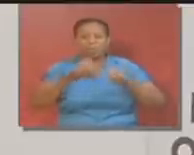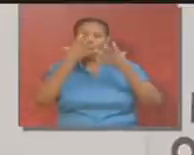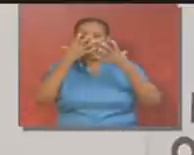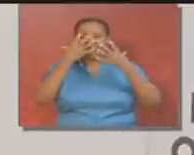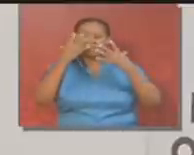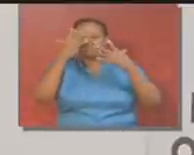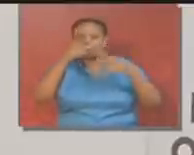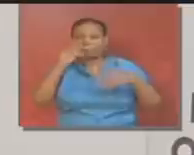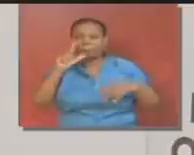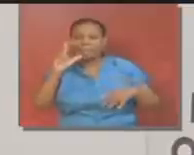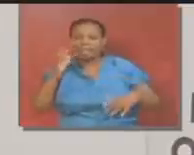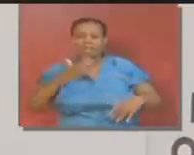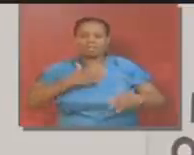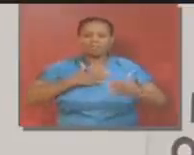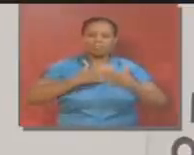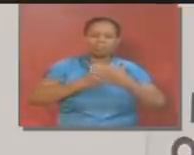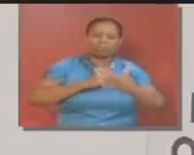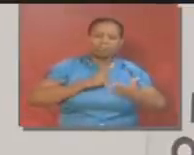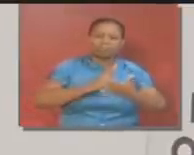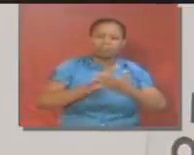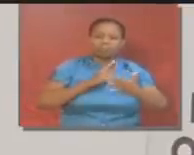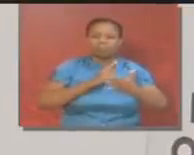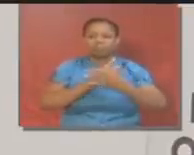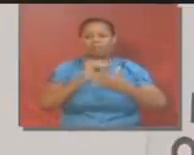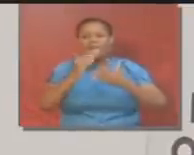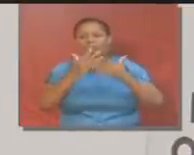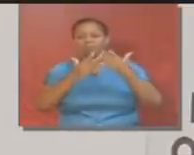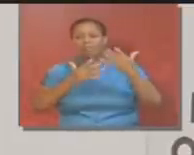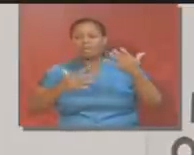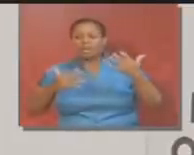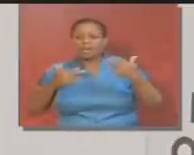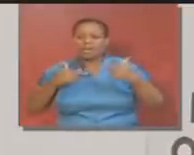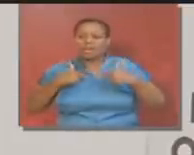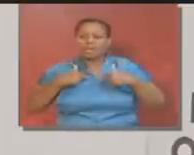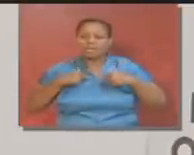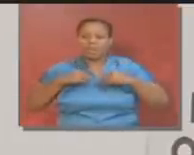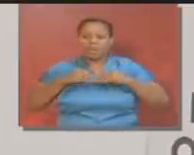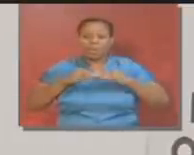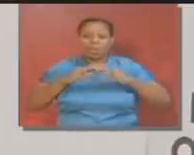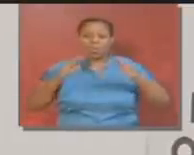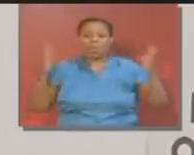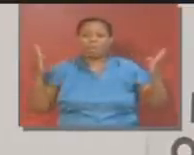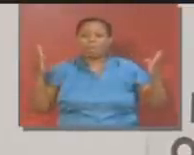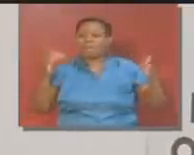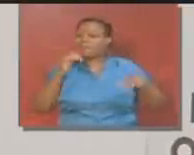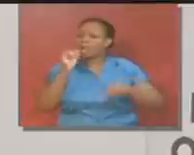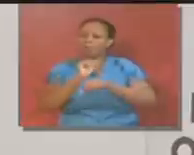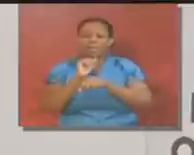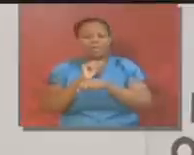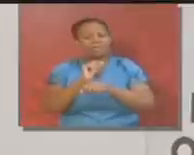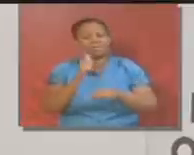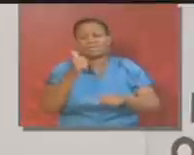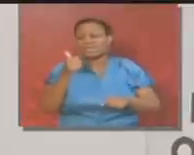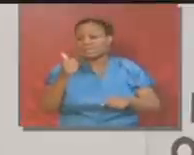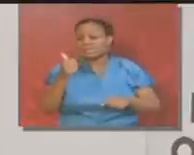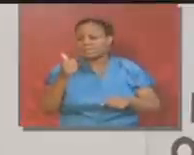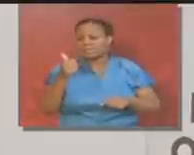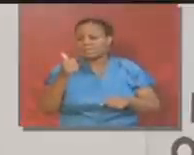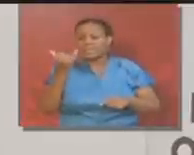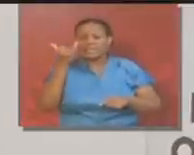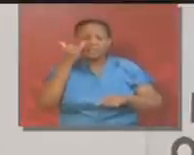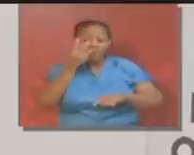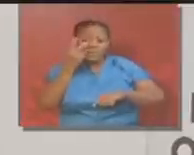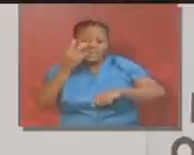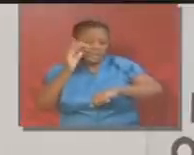Also, the blood vessels in the heart are a little bit more inflamed. So the heart is not as functional. If we look at the skin, when it's all inflamed also,